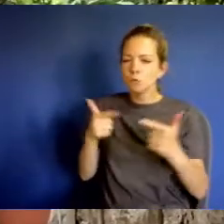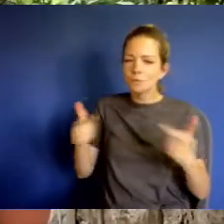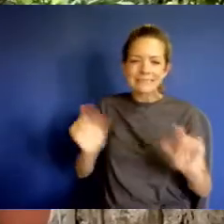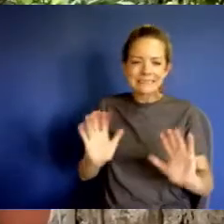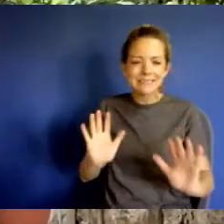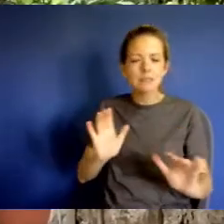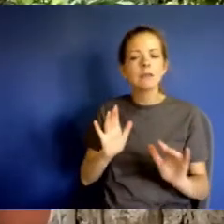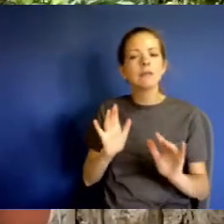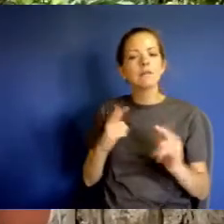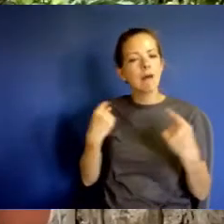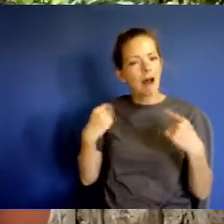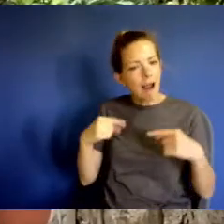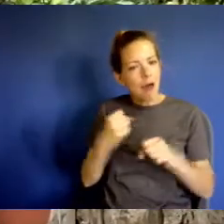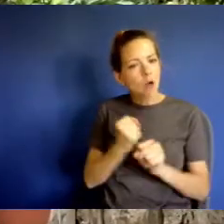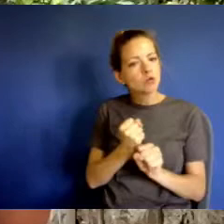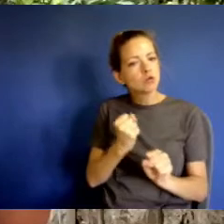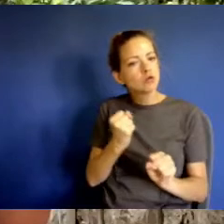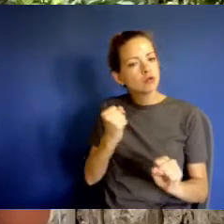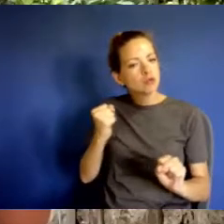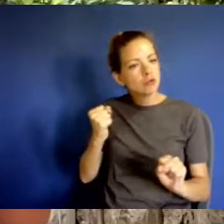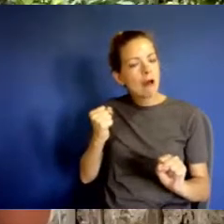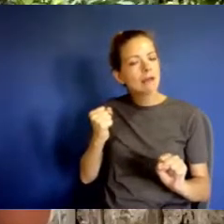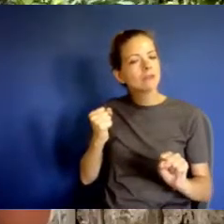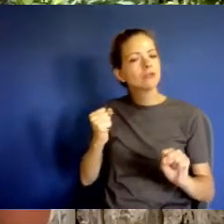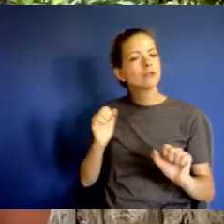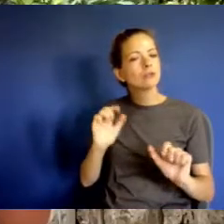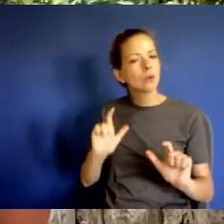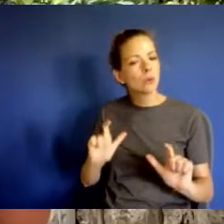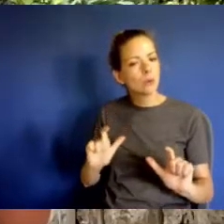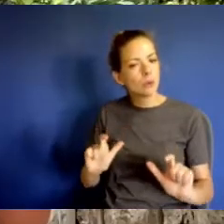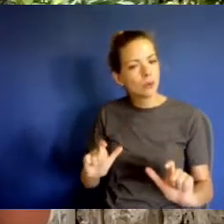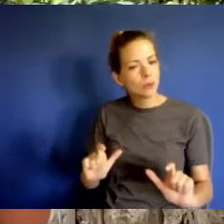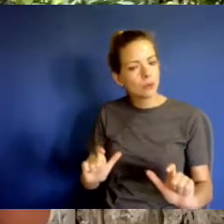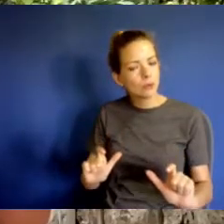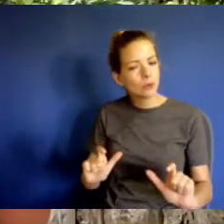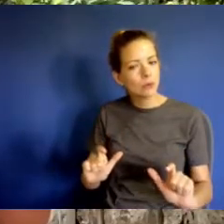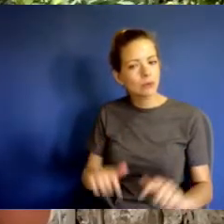too much. Let the stretch happen.